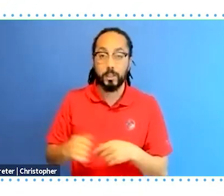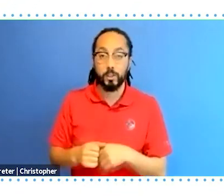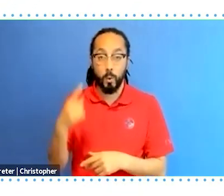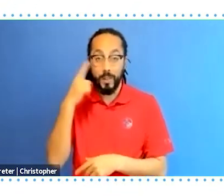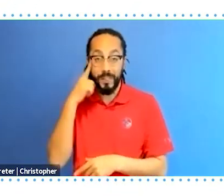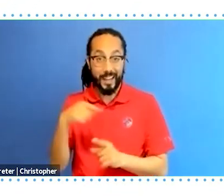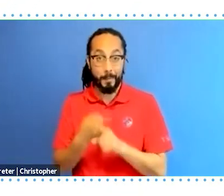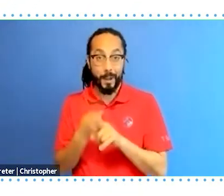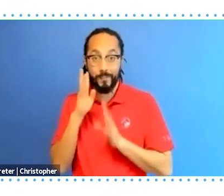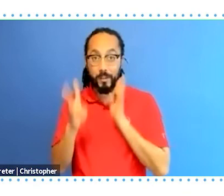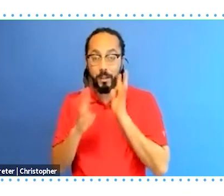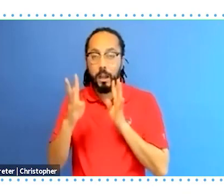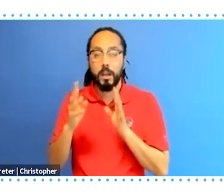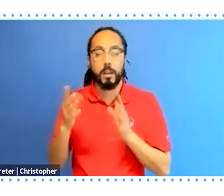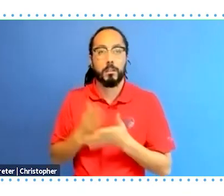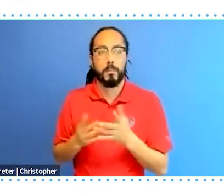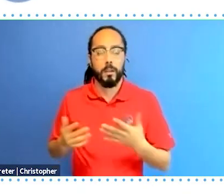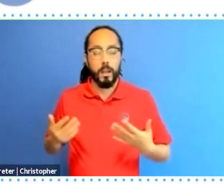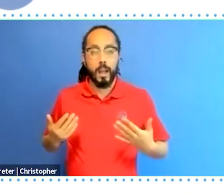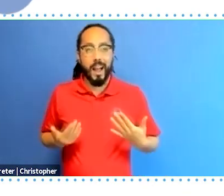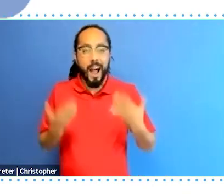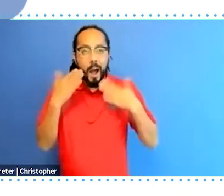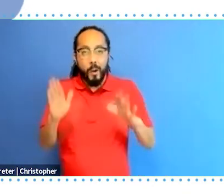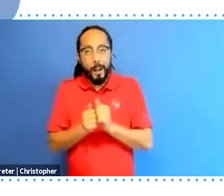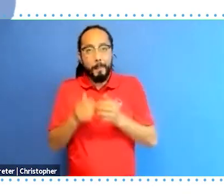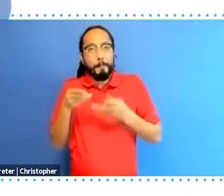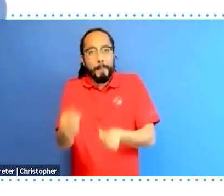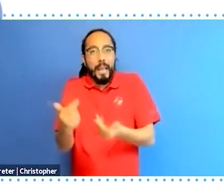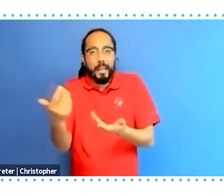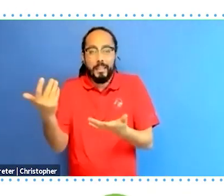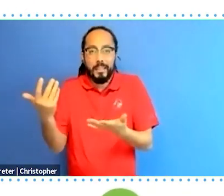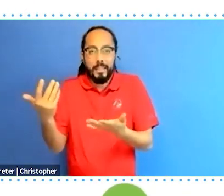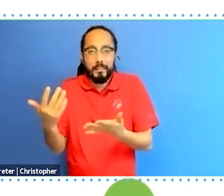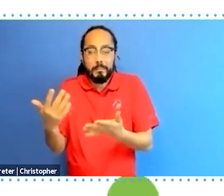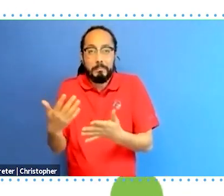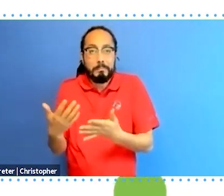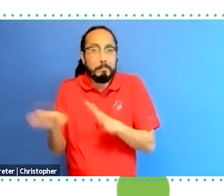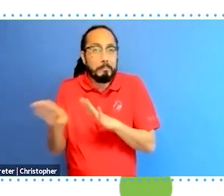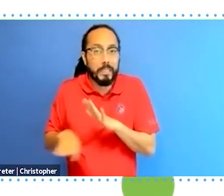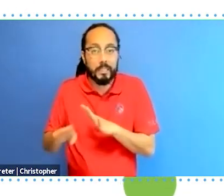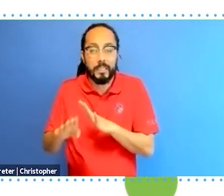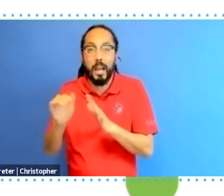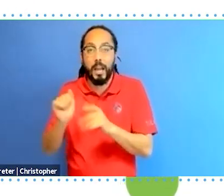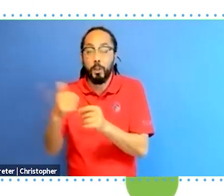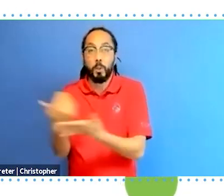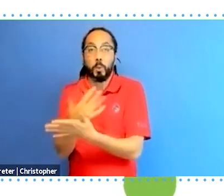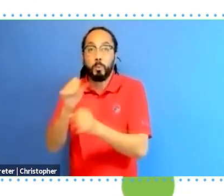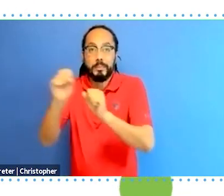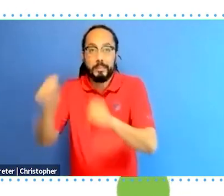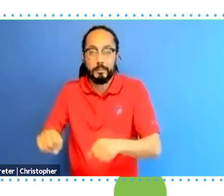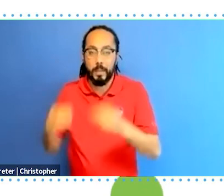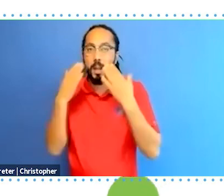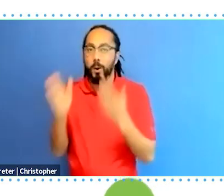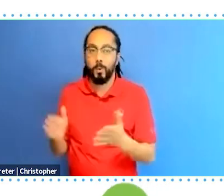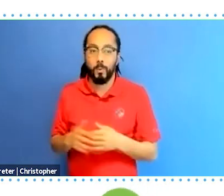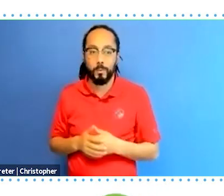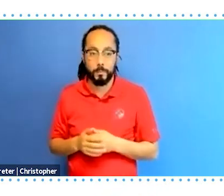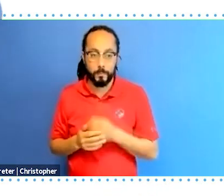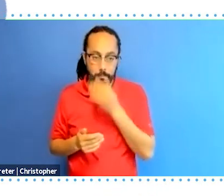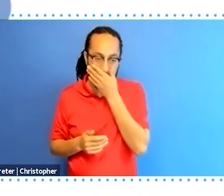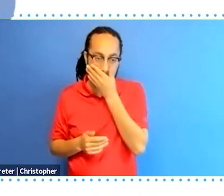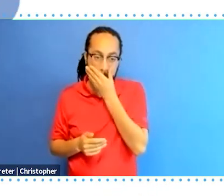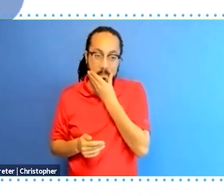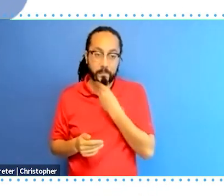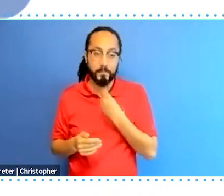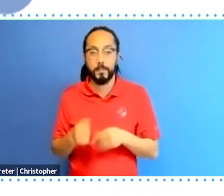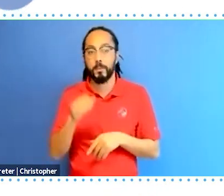when they go, I don't even know like how to work the current new sudden system, it needs to be taken